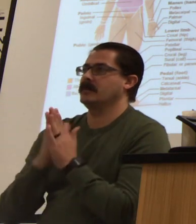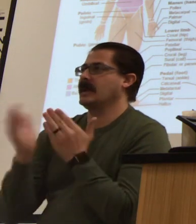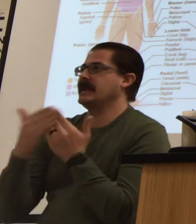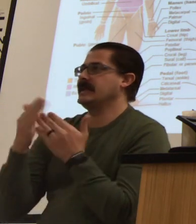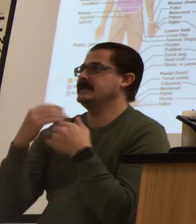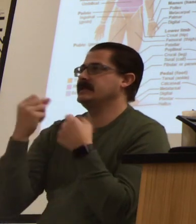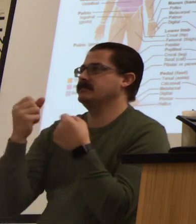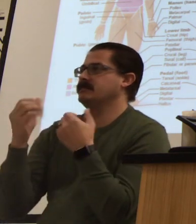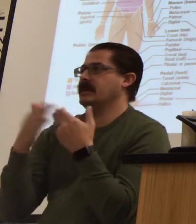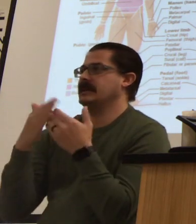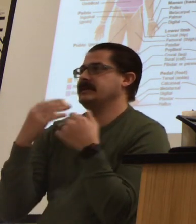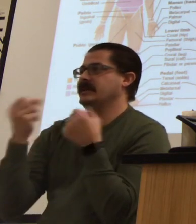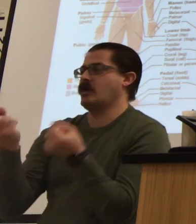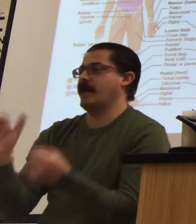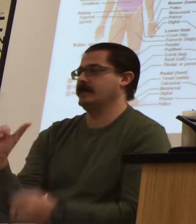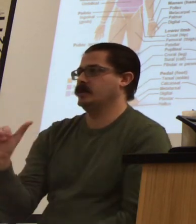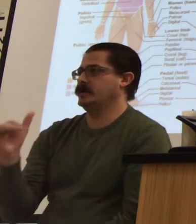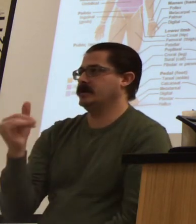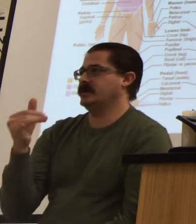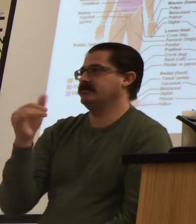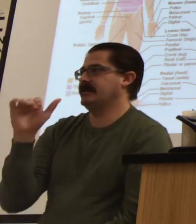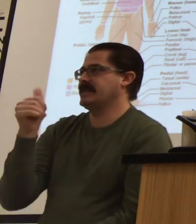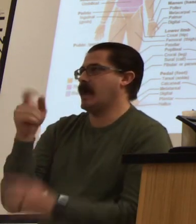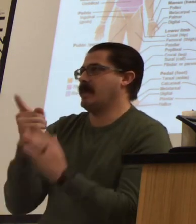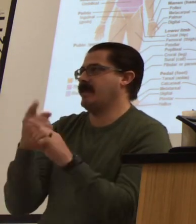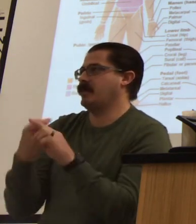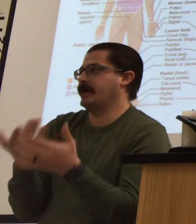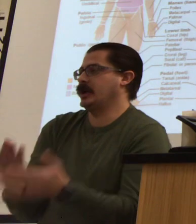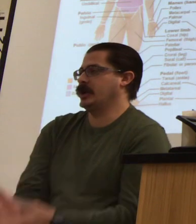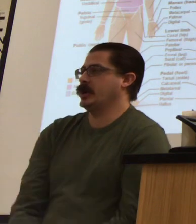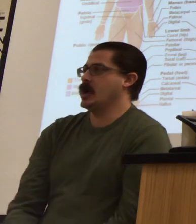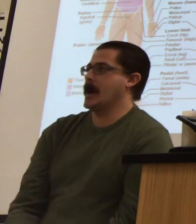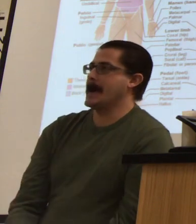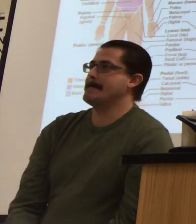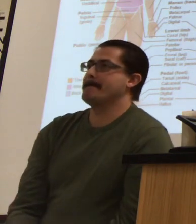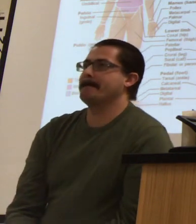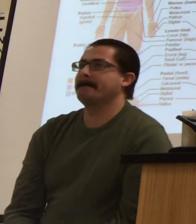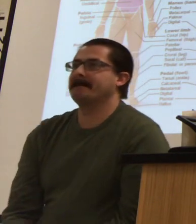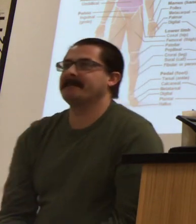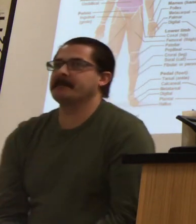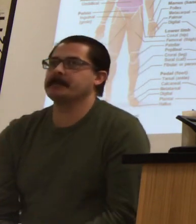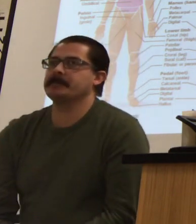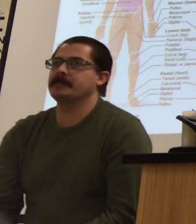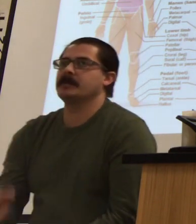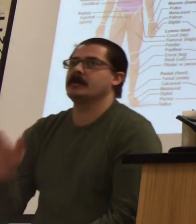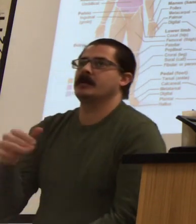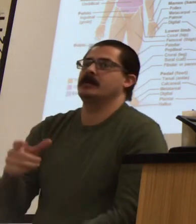There are 8 little carpal bones that we'll learn later, but basically that region is wrist.